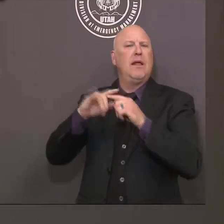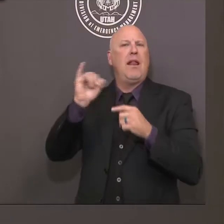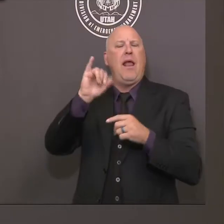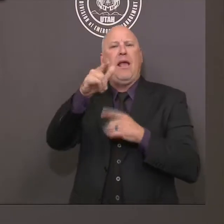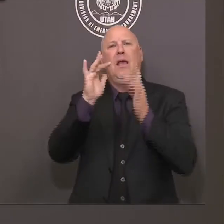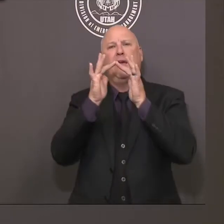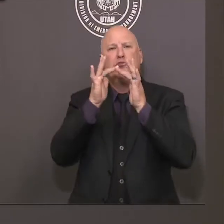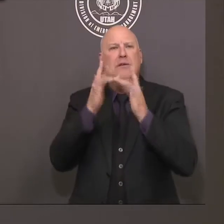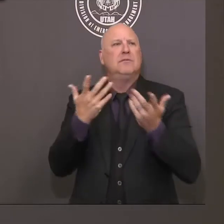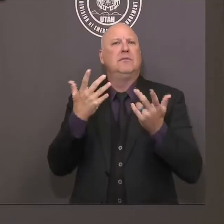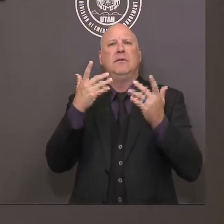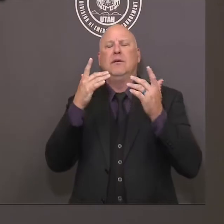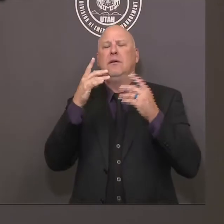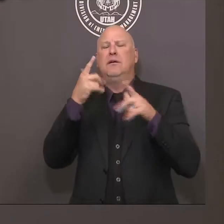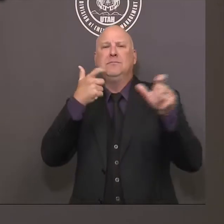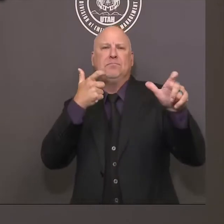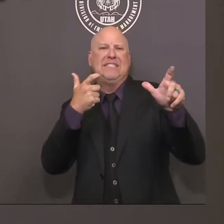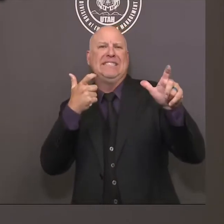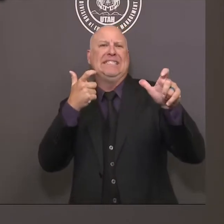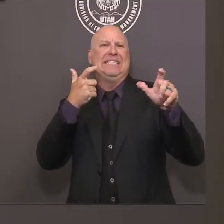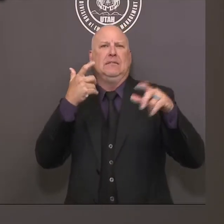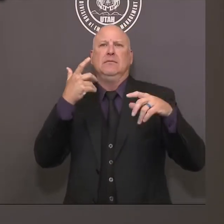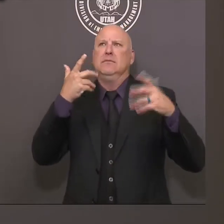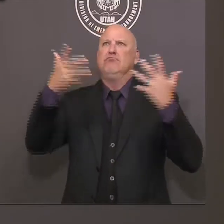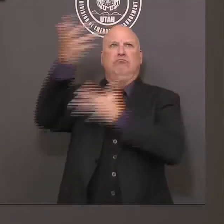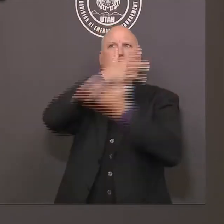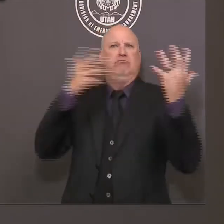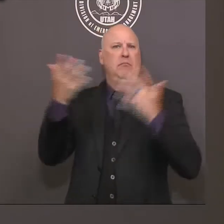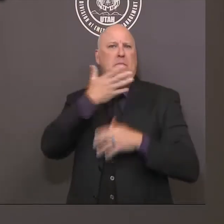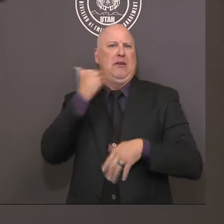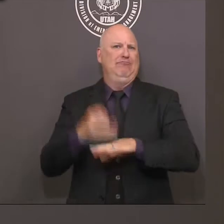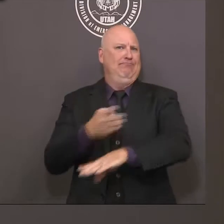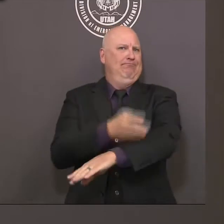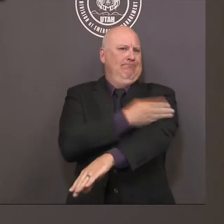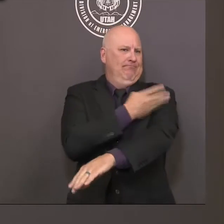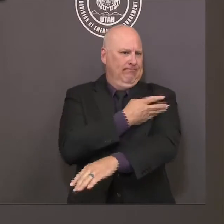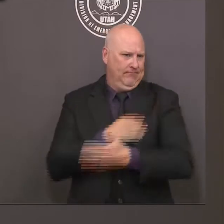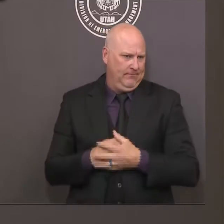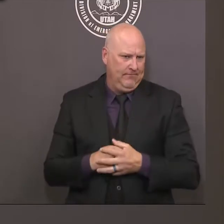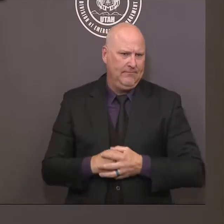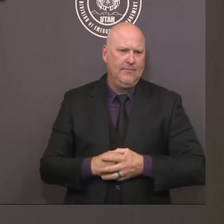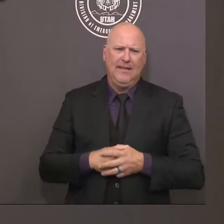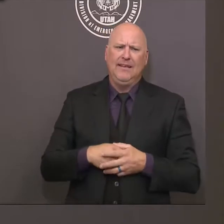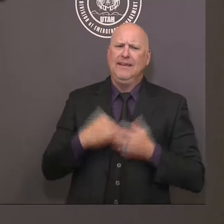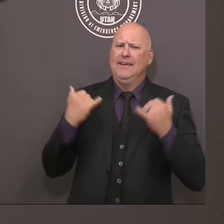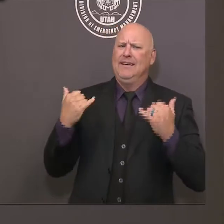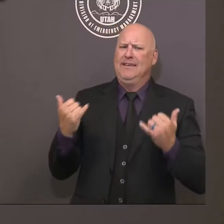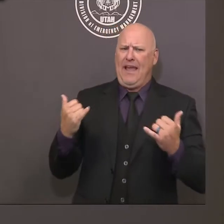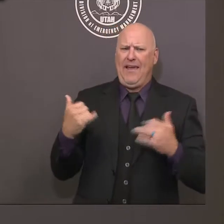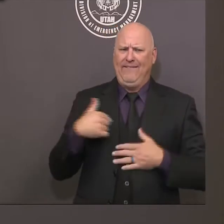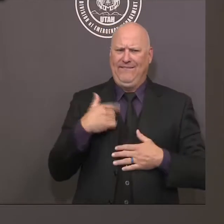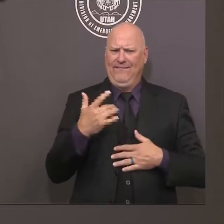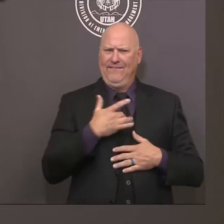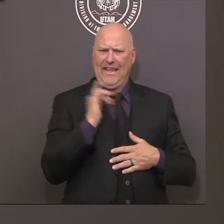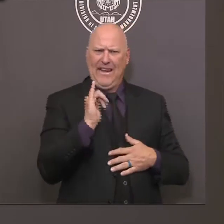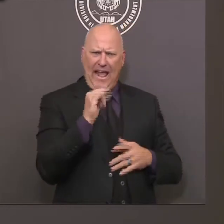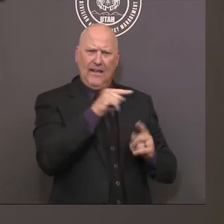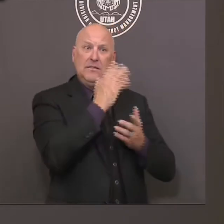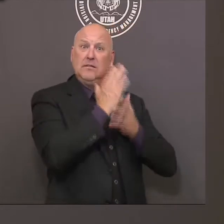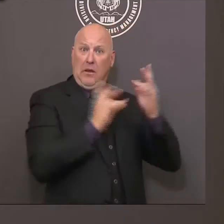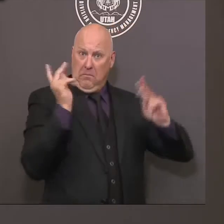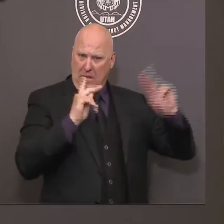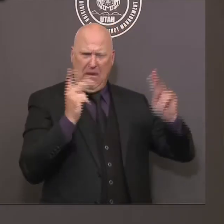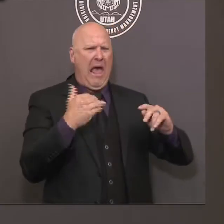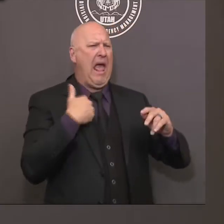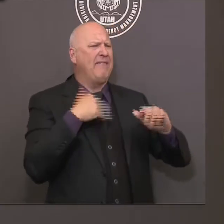inequities. We can narrow the digital divide through a UETN network buildout and state broadband grant program to expand last mile